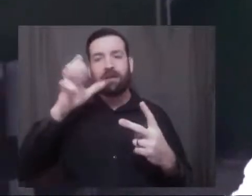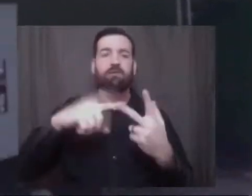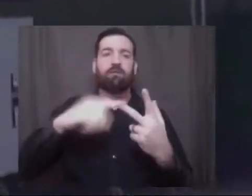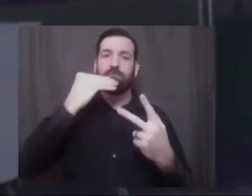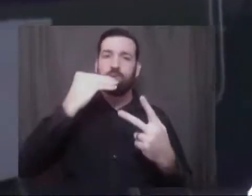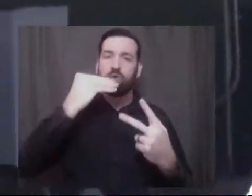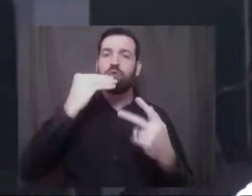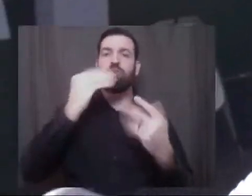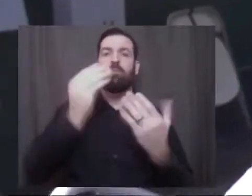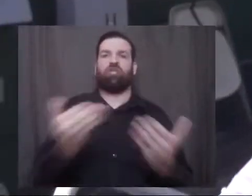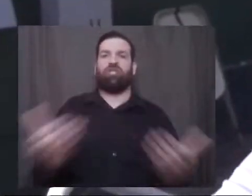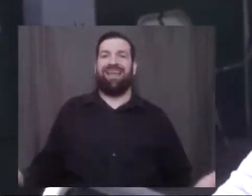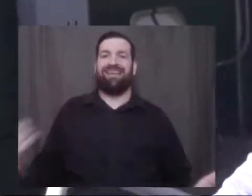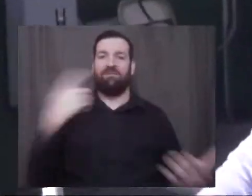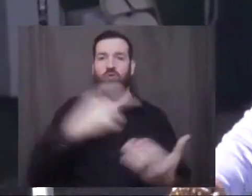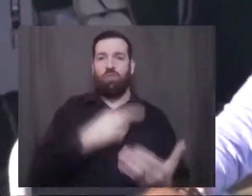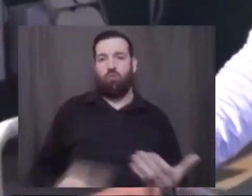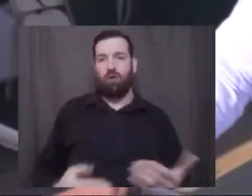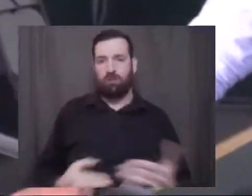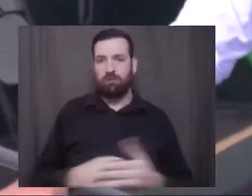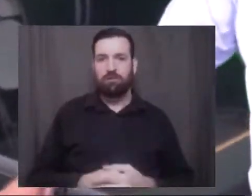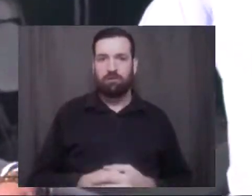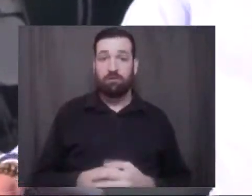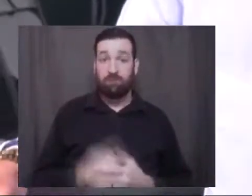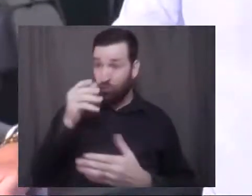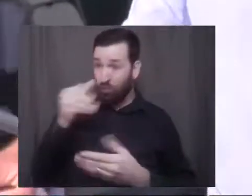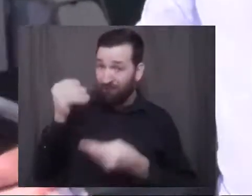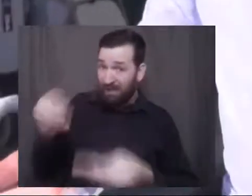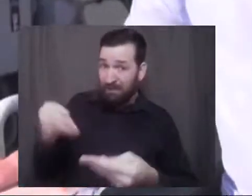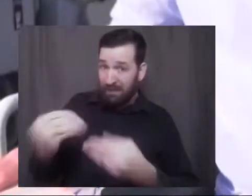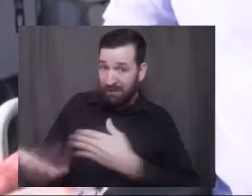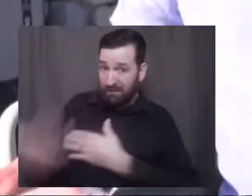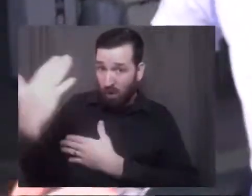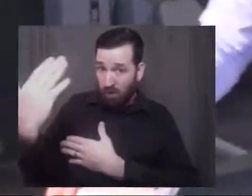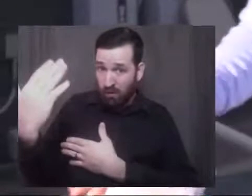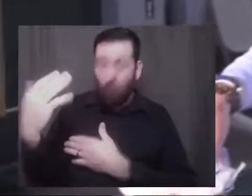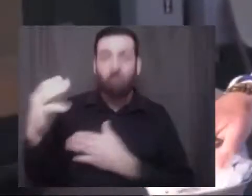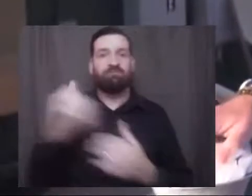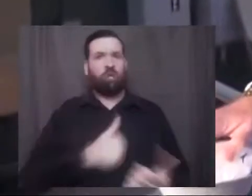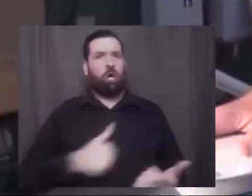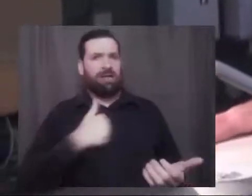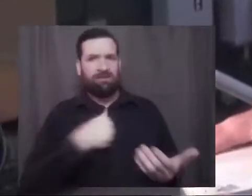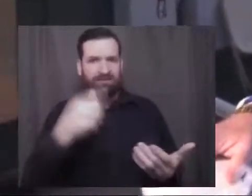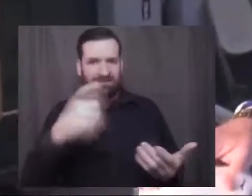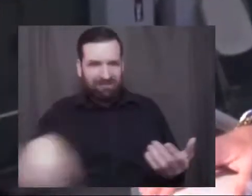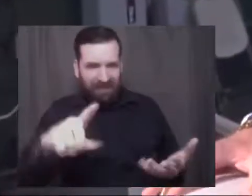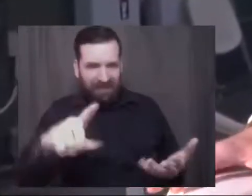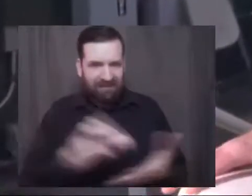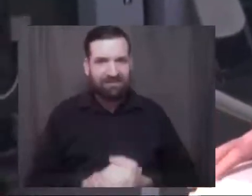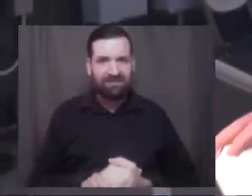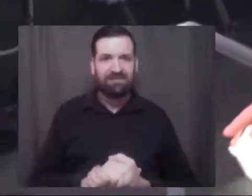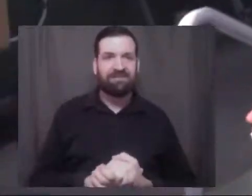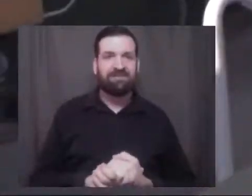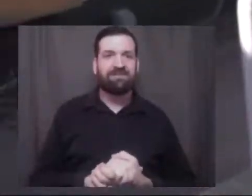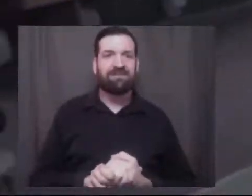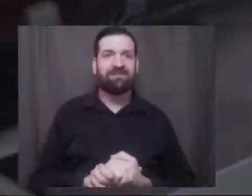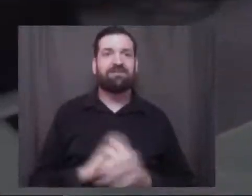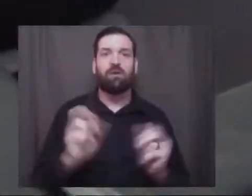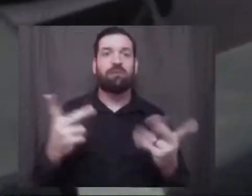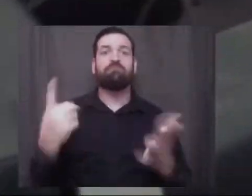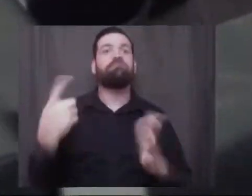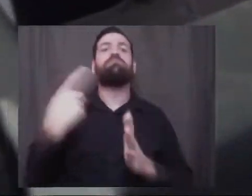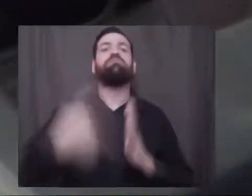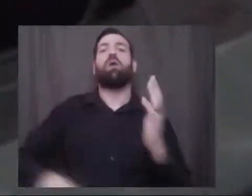Royals. Okay. So you're going to feed me this morning. I am feeding you. Okay. Oh, sorry, guys. Okay. All right. So what do we have in this